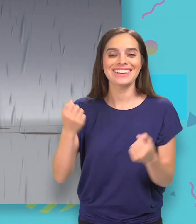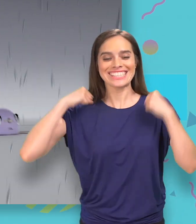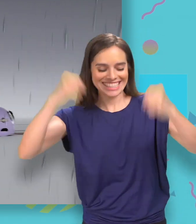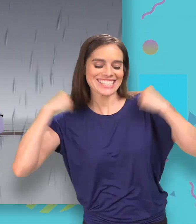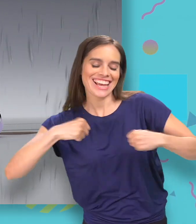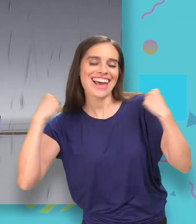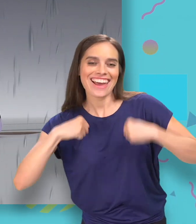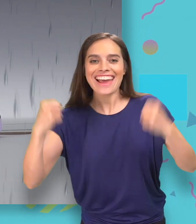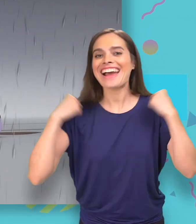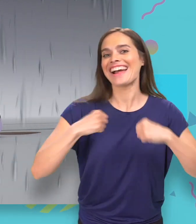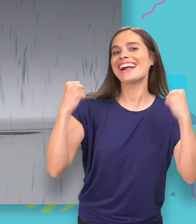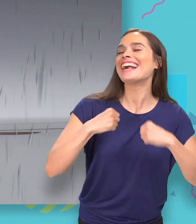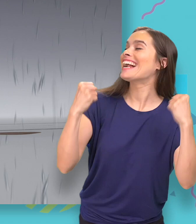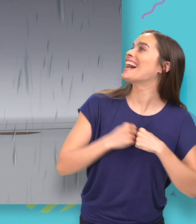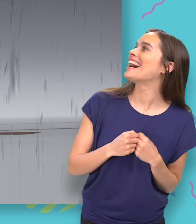Hooray!